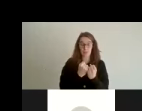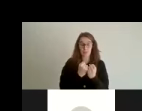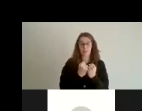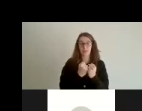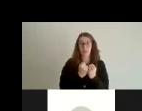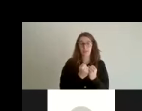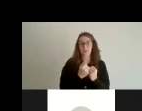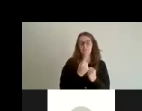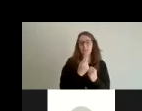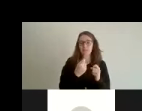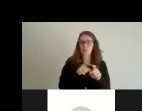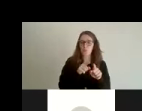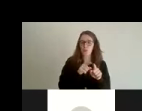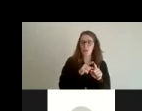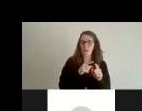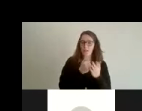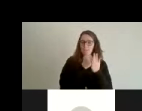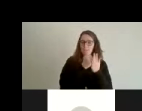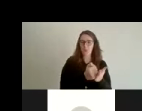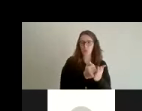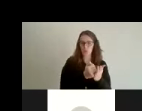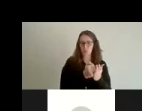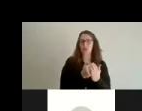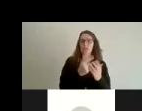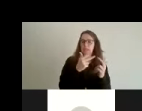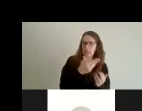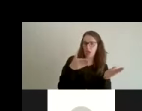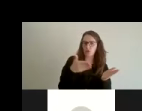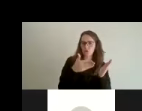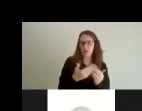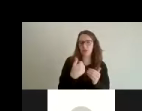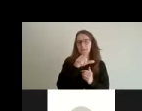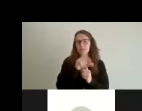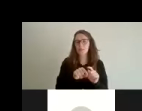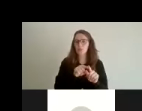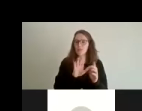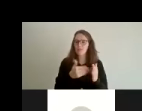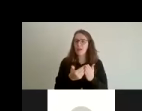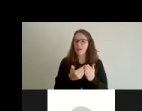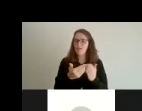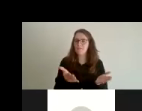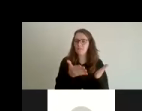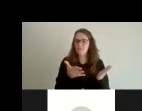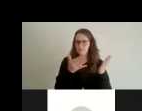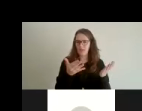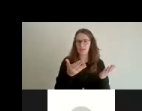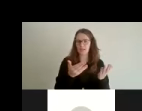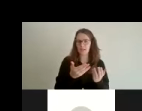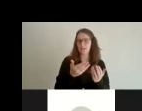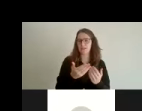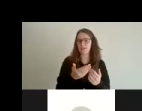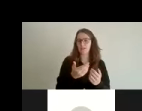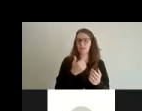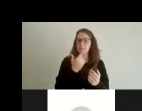also as a fair partner. We need to work. One of our tasks is to to propel social and other